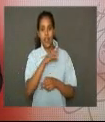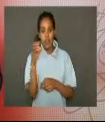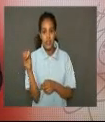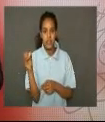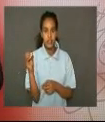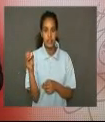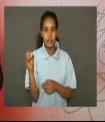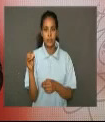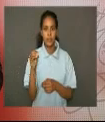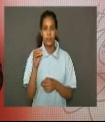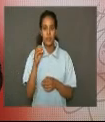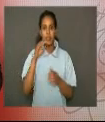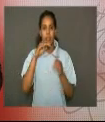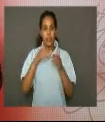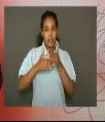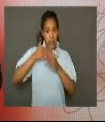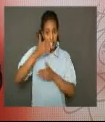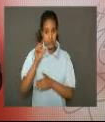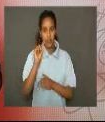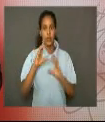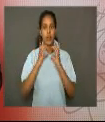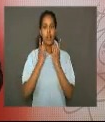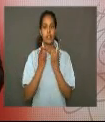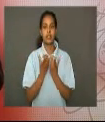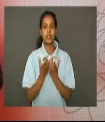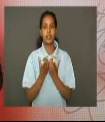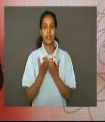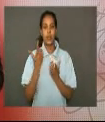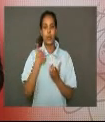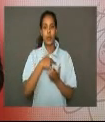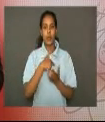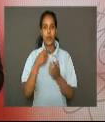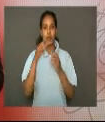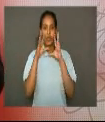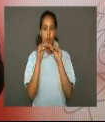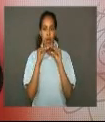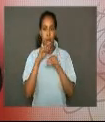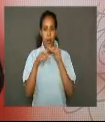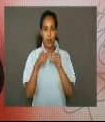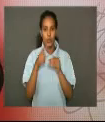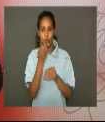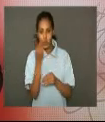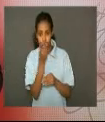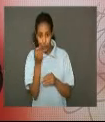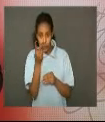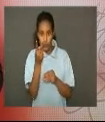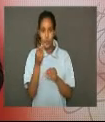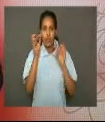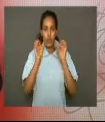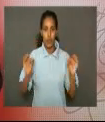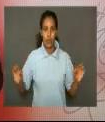and in the next few classes, we will talk about two